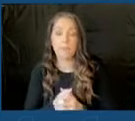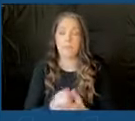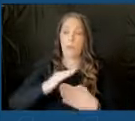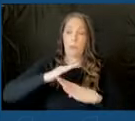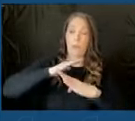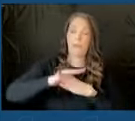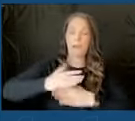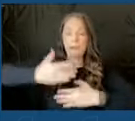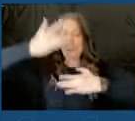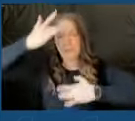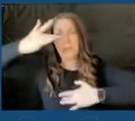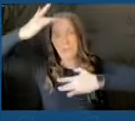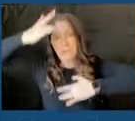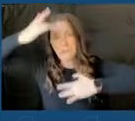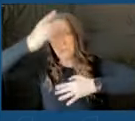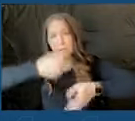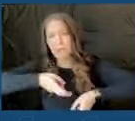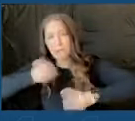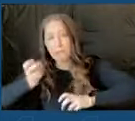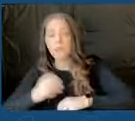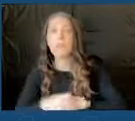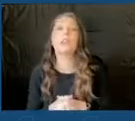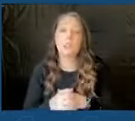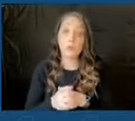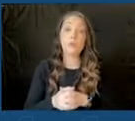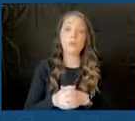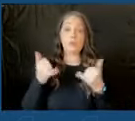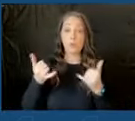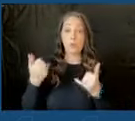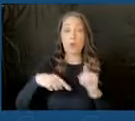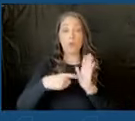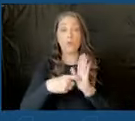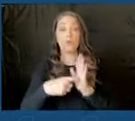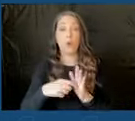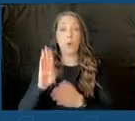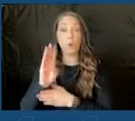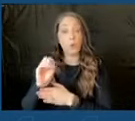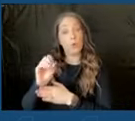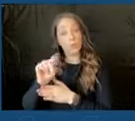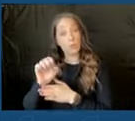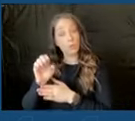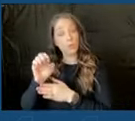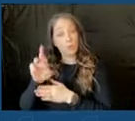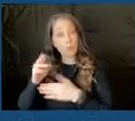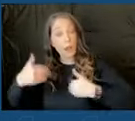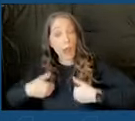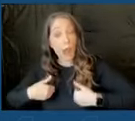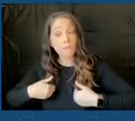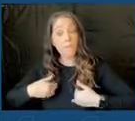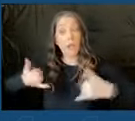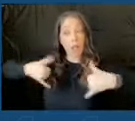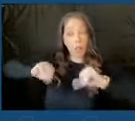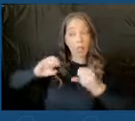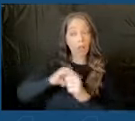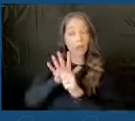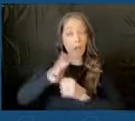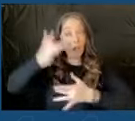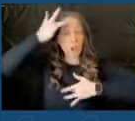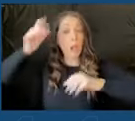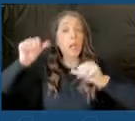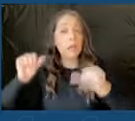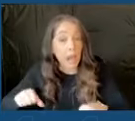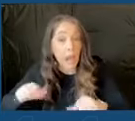has demonstrated, that people who are boosted, you still may contract COVID. Yes, you may, but you'll have a much less